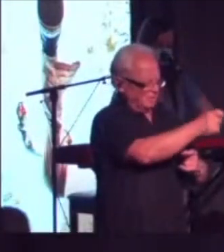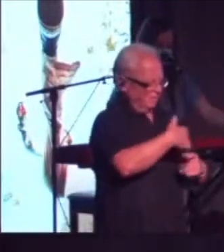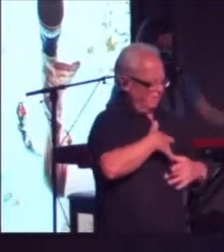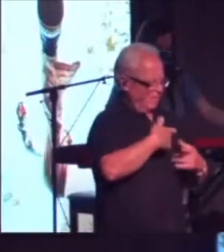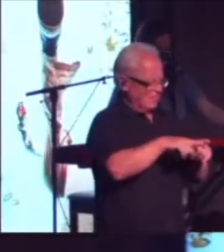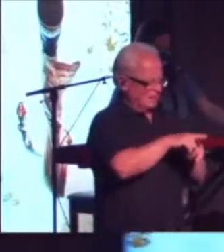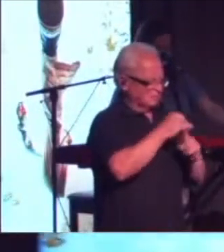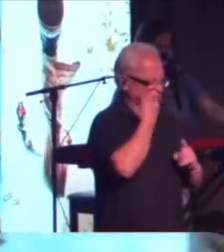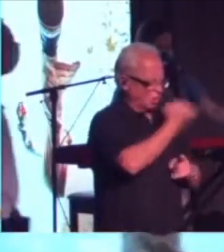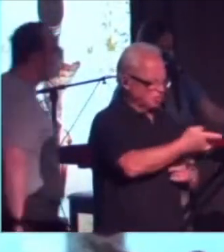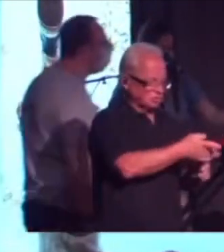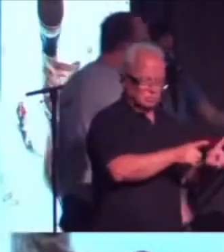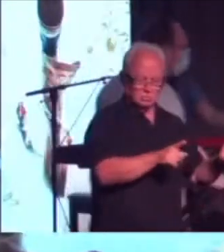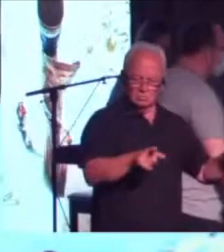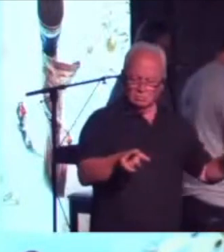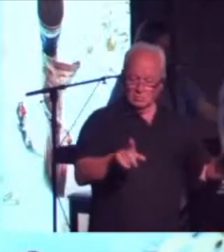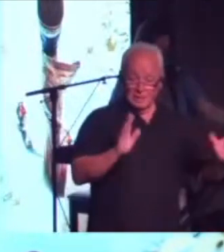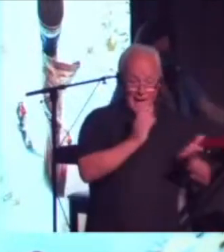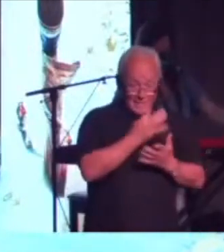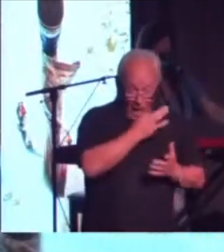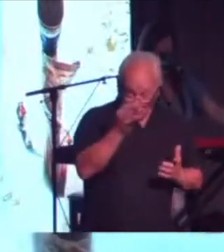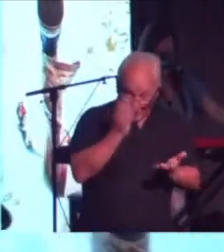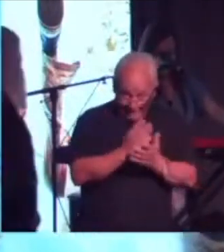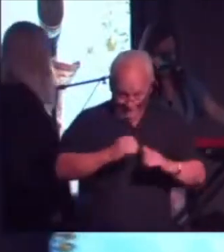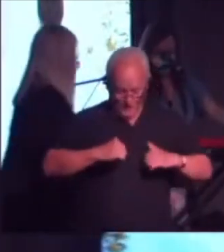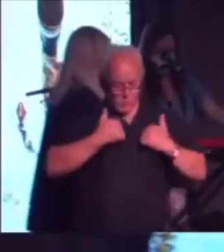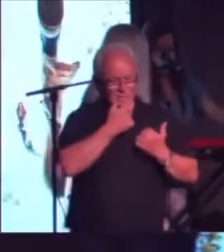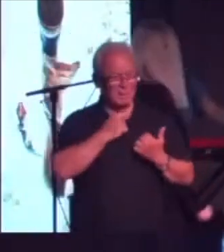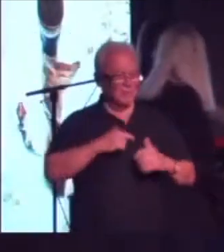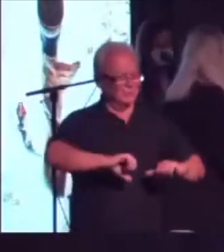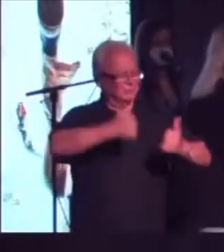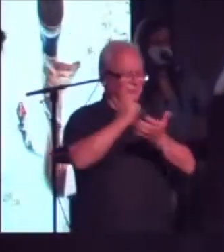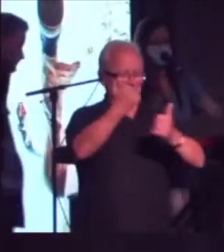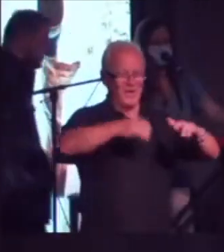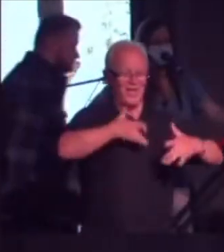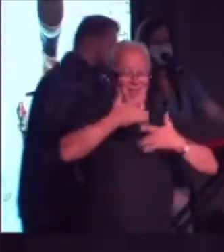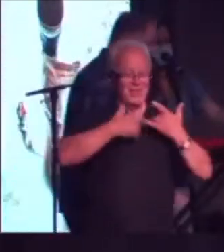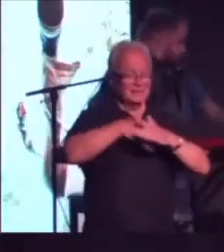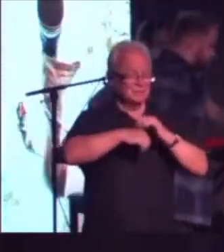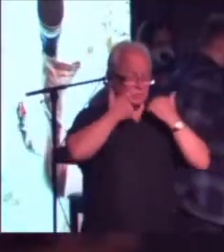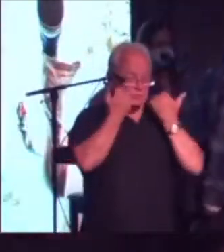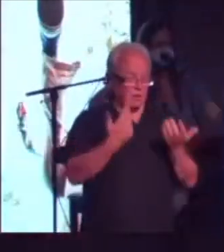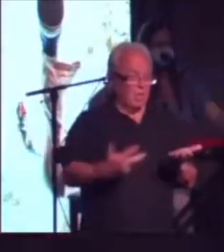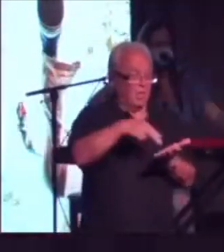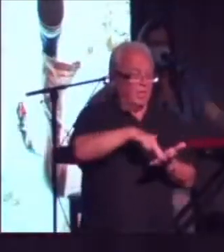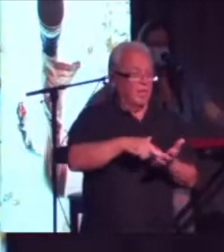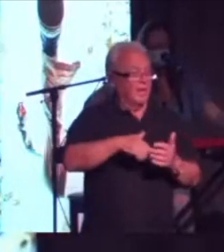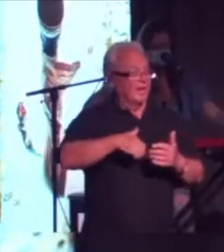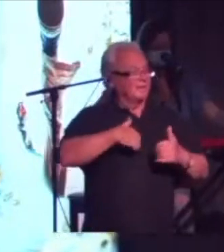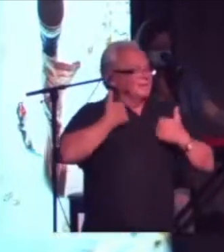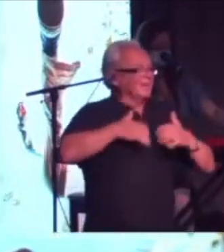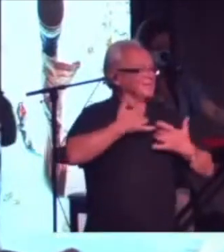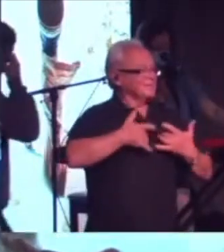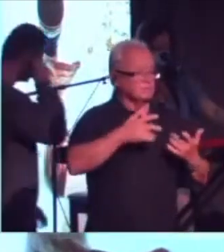Anybody not particularly a morning person here? There are a few hands, a few people are honest. You know, it takes you to about 11 o'clock, and